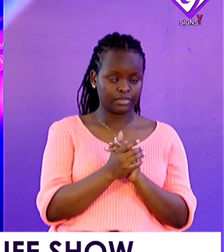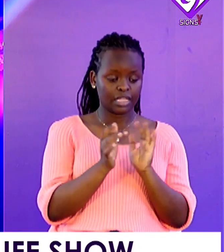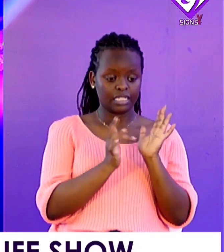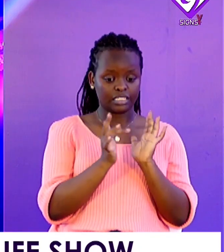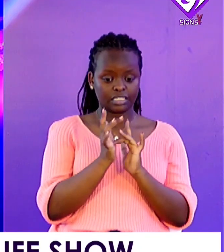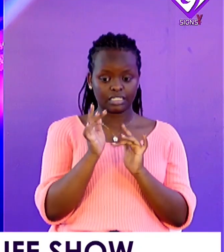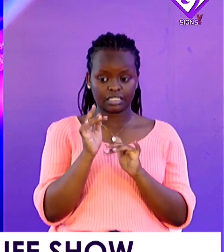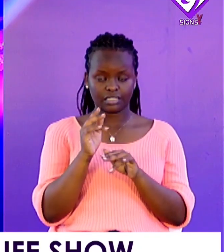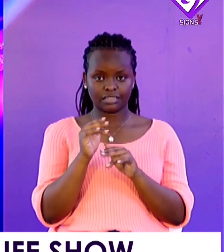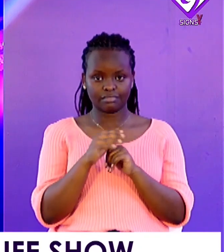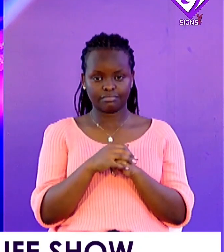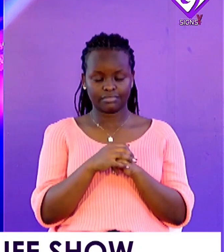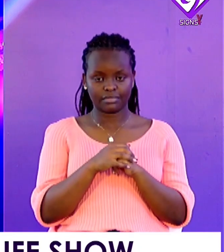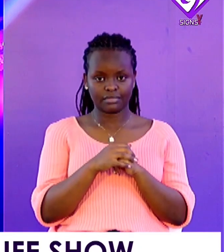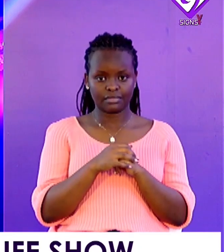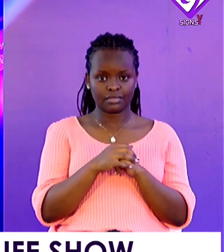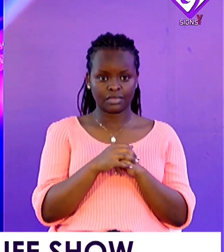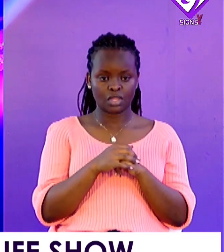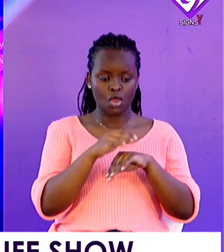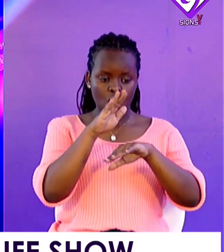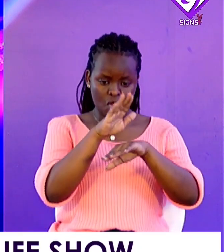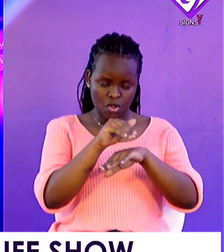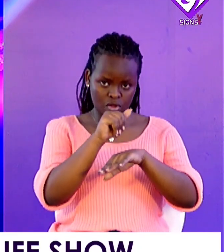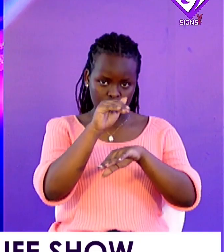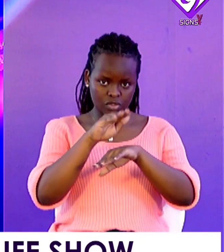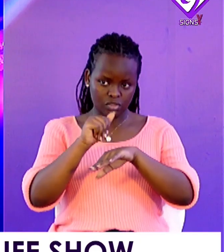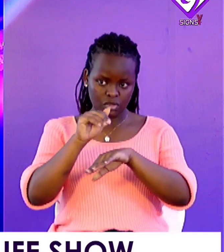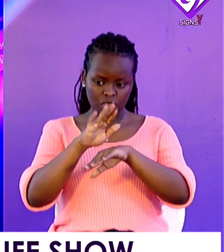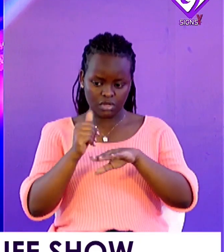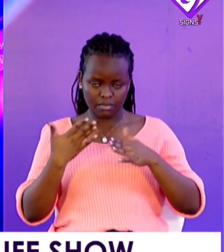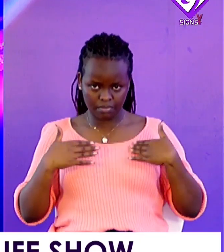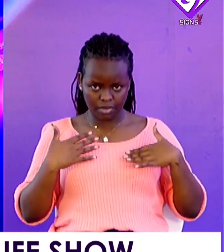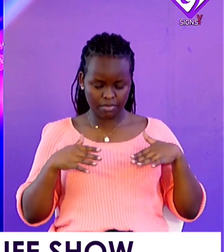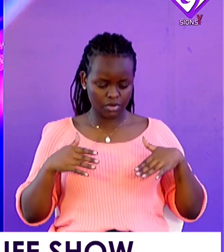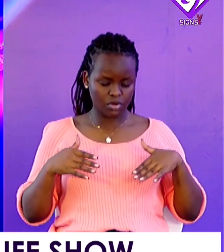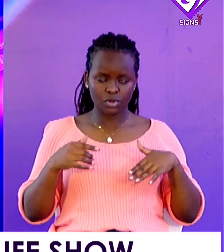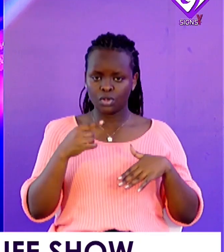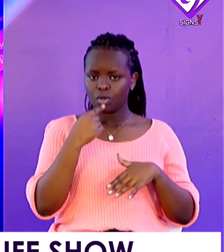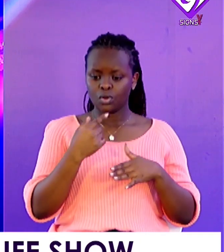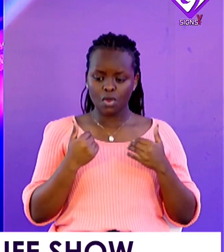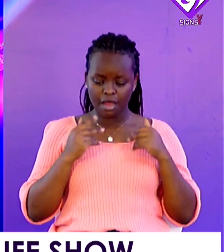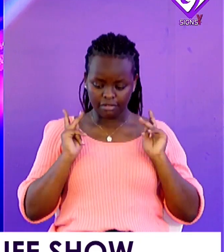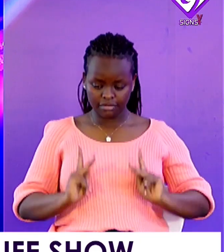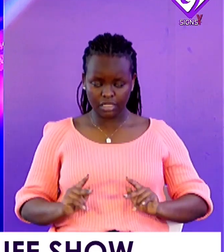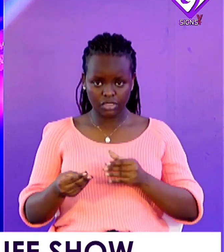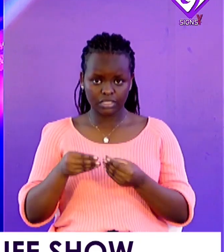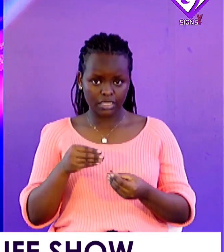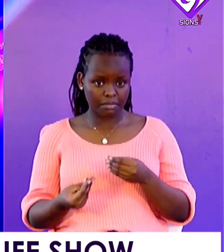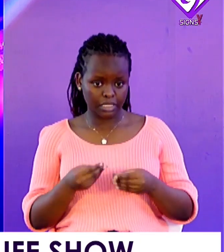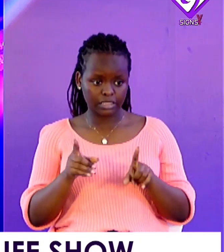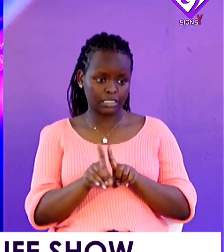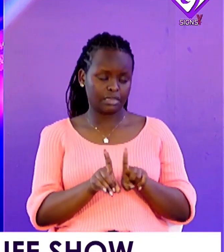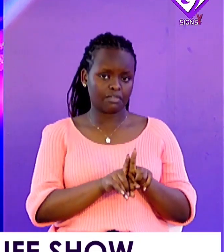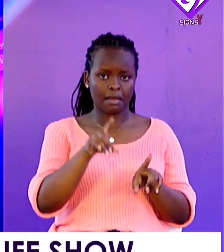Jesus called out for people who are physically impaired, or even